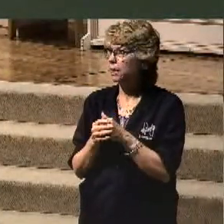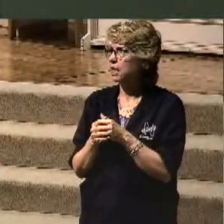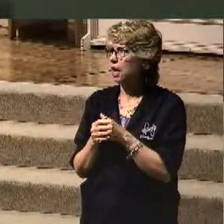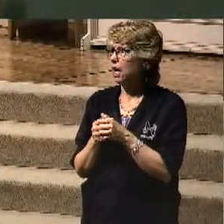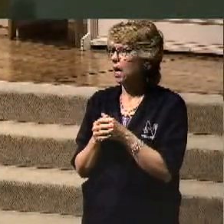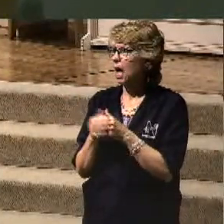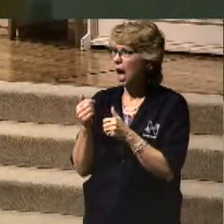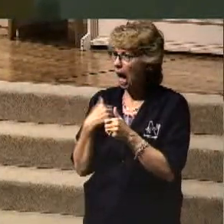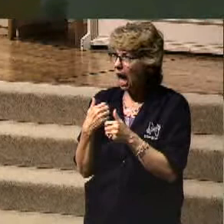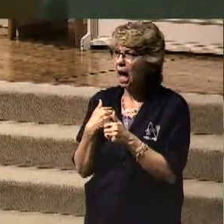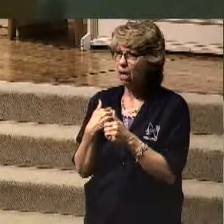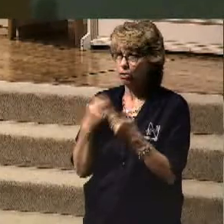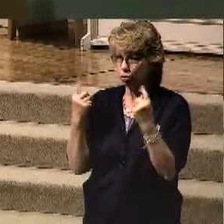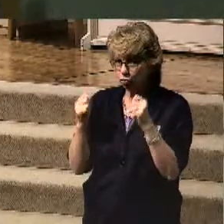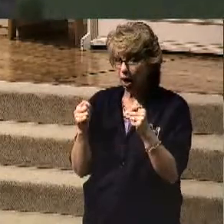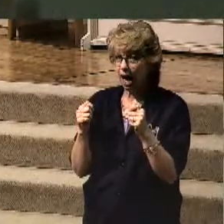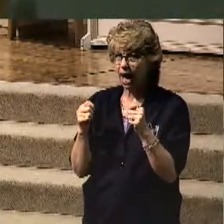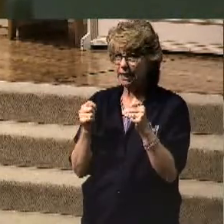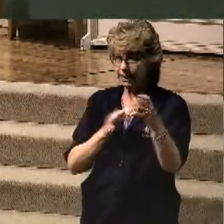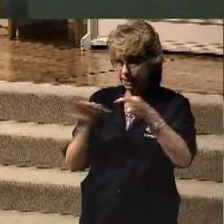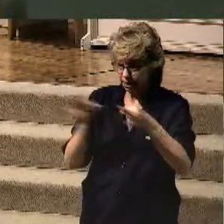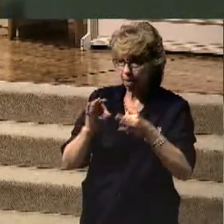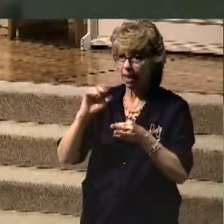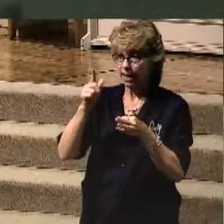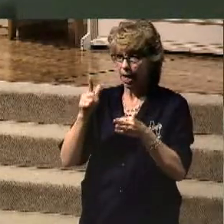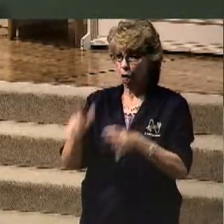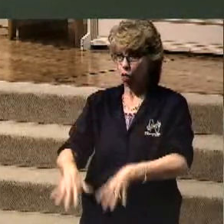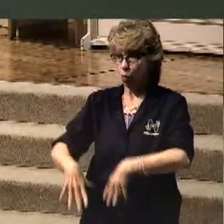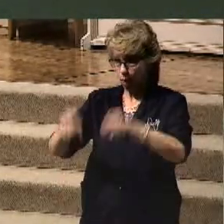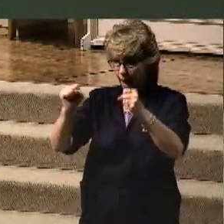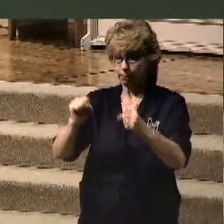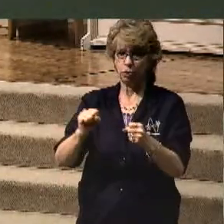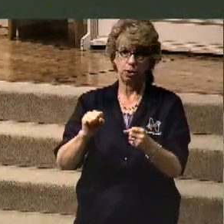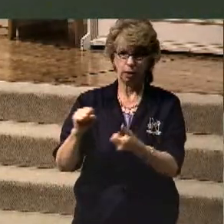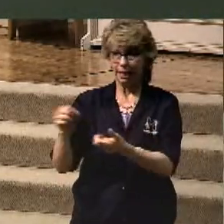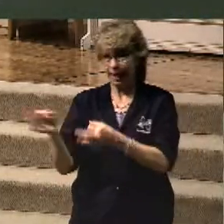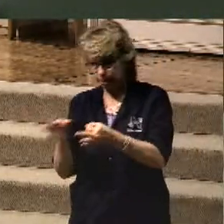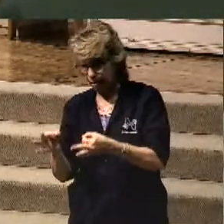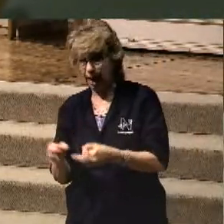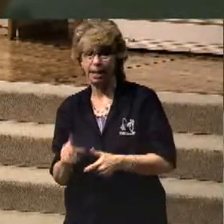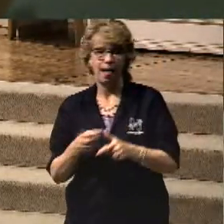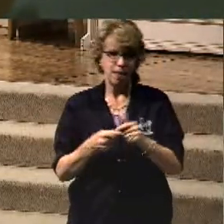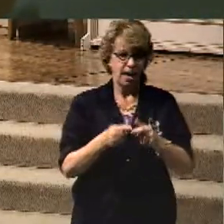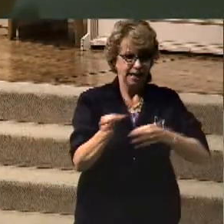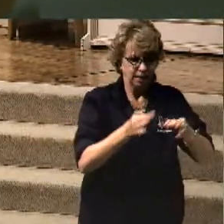So I'll deal with the rest at a later time, the difference between the rapture and the second coming.